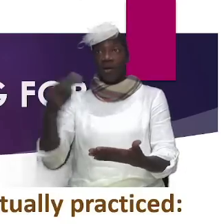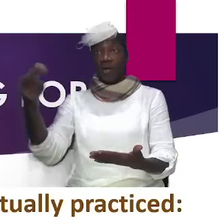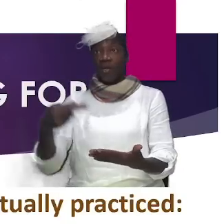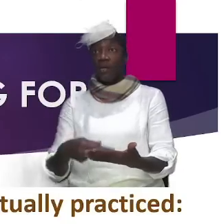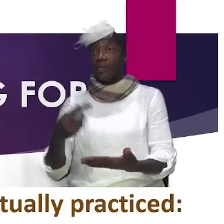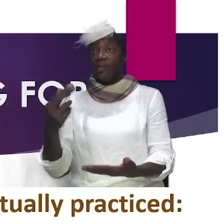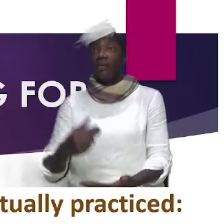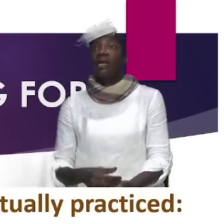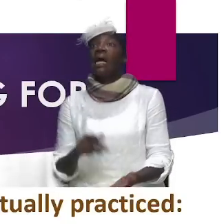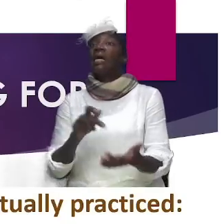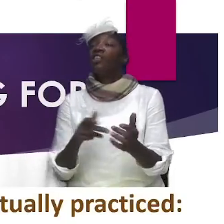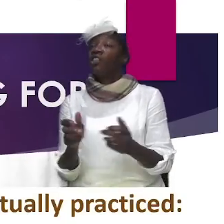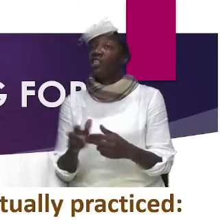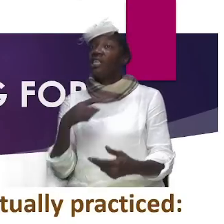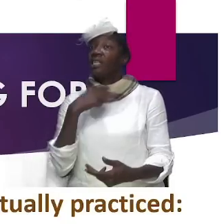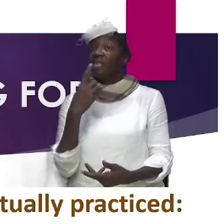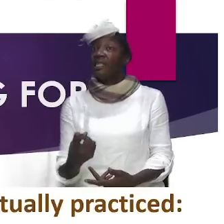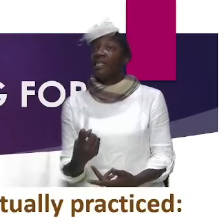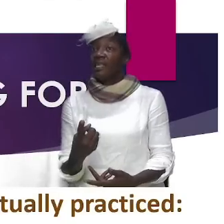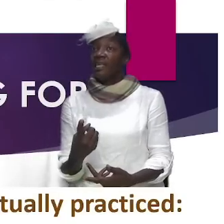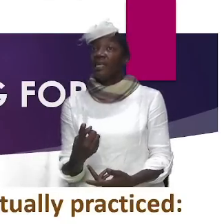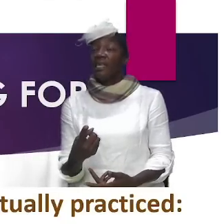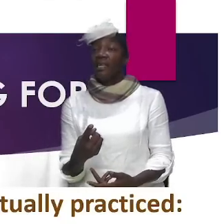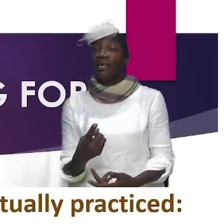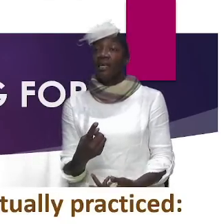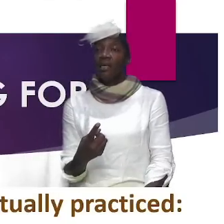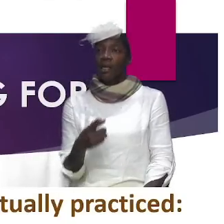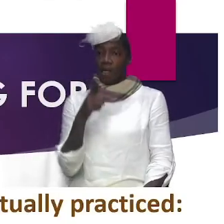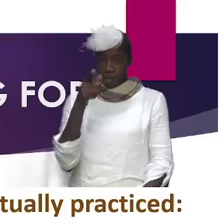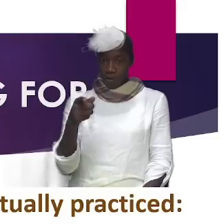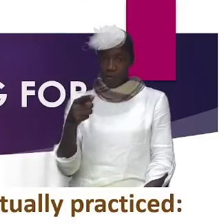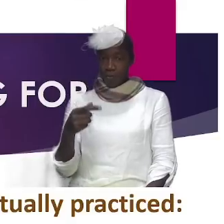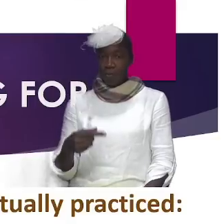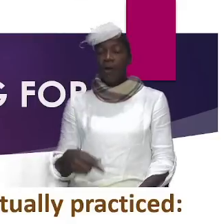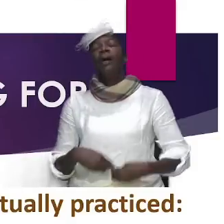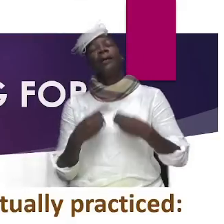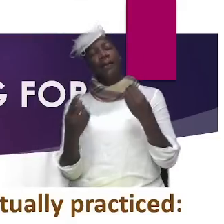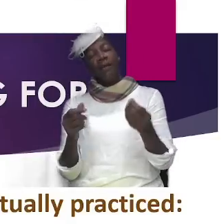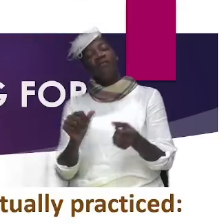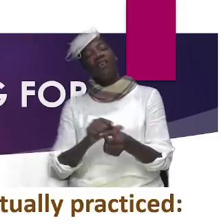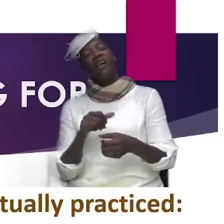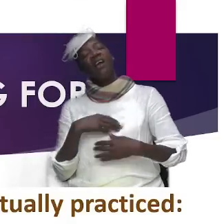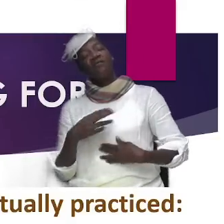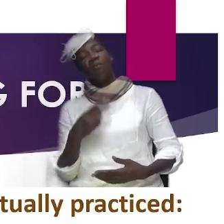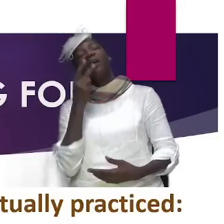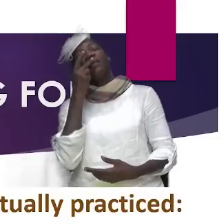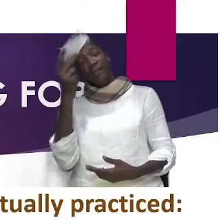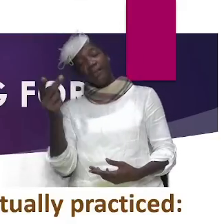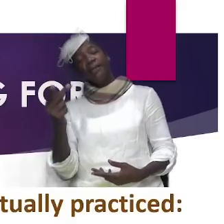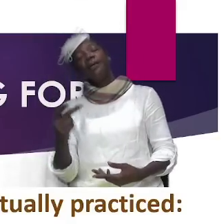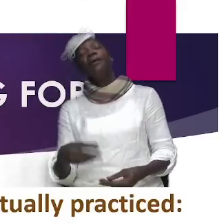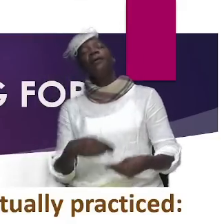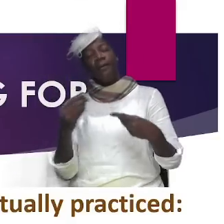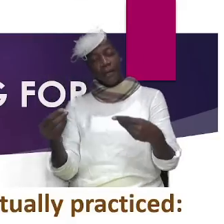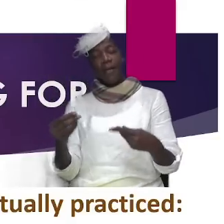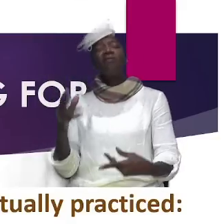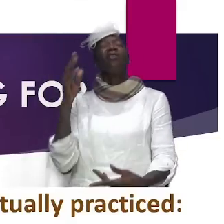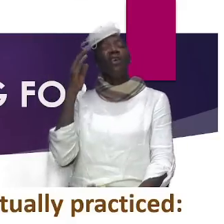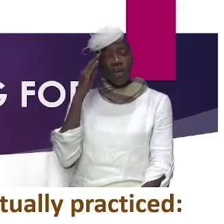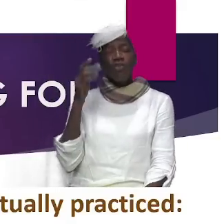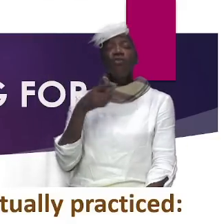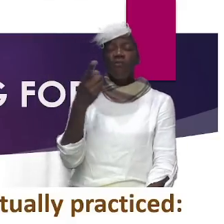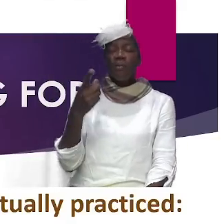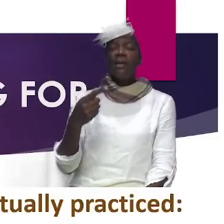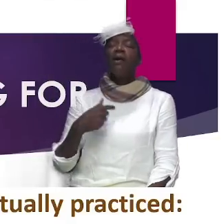own. Jesus was saying to them, look, so you give and everybody see that you give. And you're going to make it known that, boy, you know, I